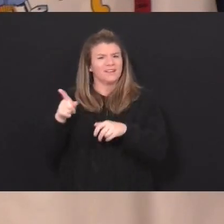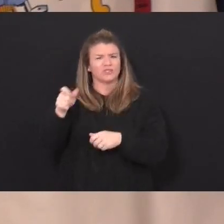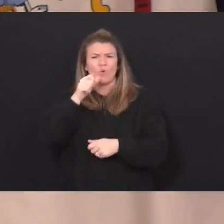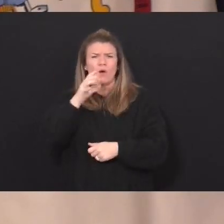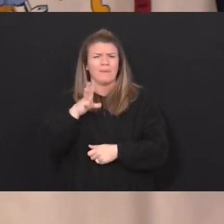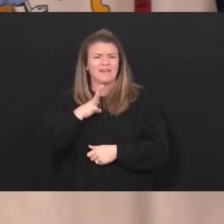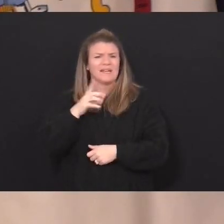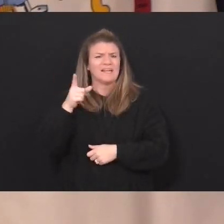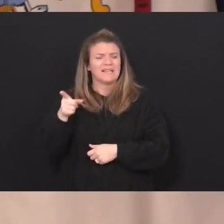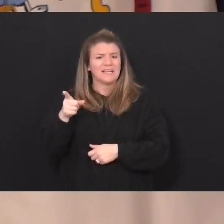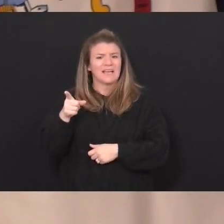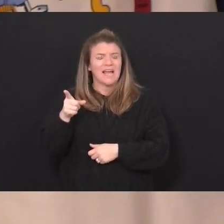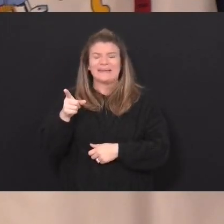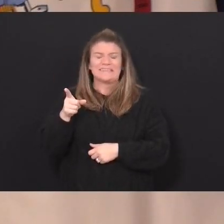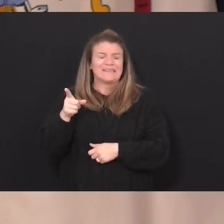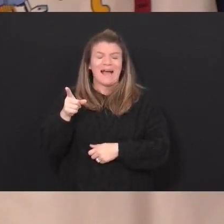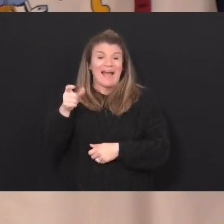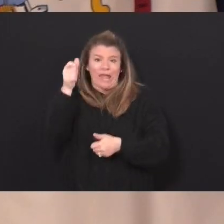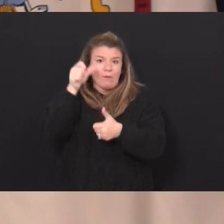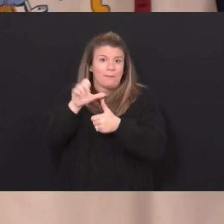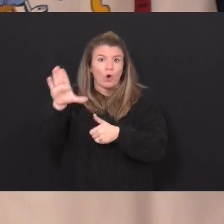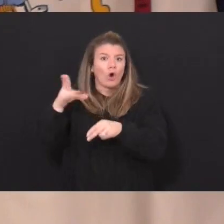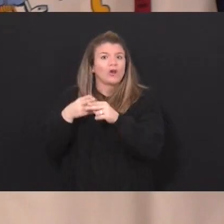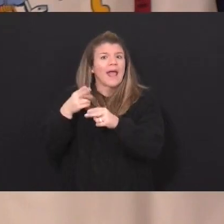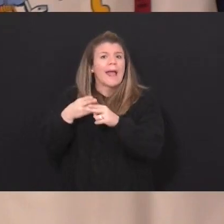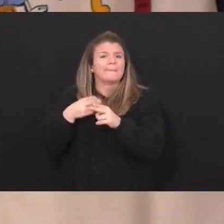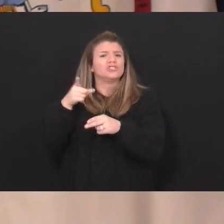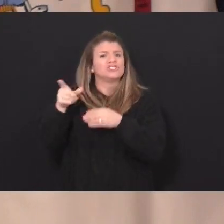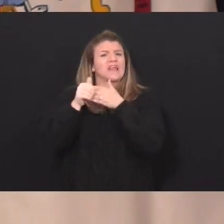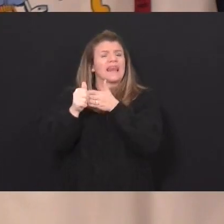forgive me because I can't recall her name,